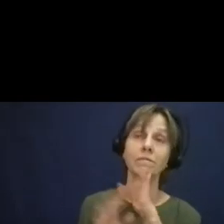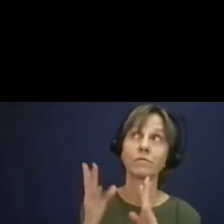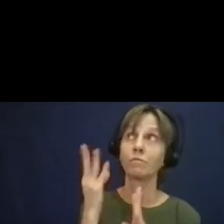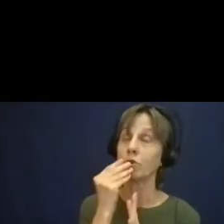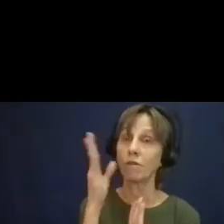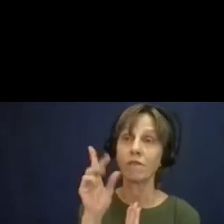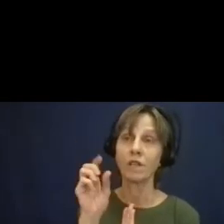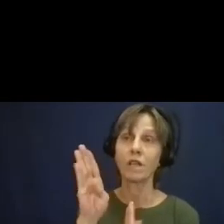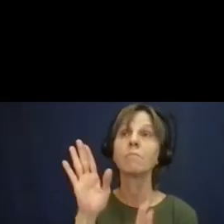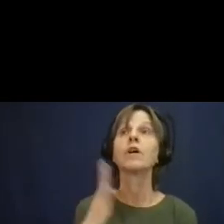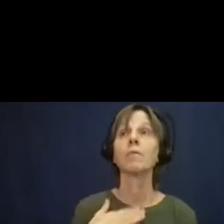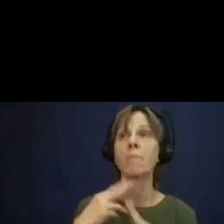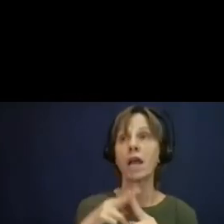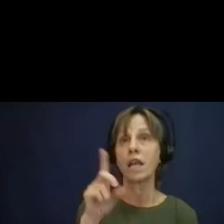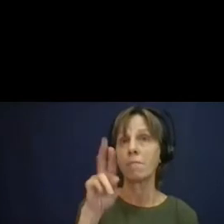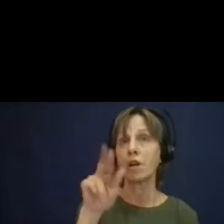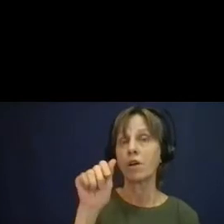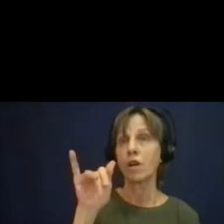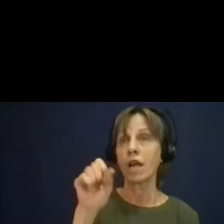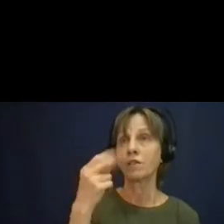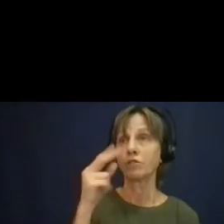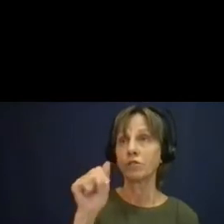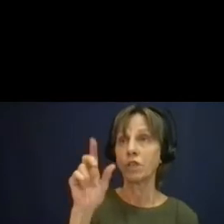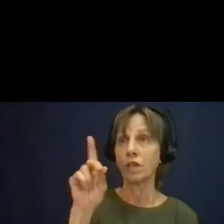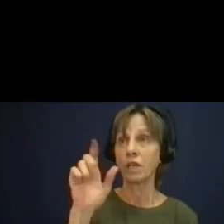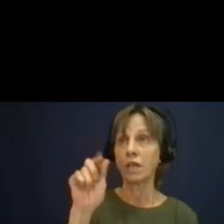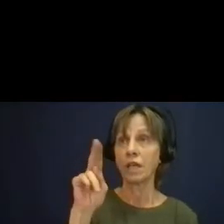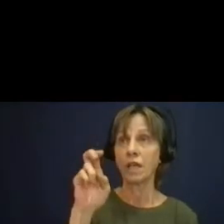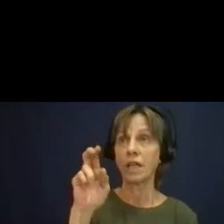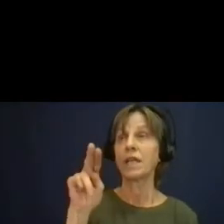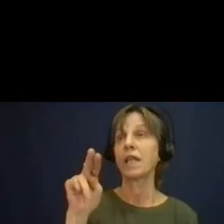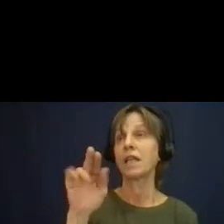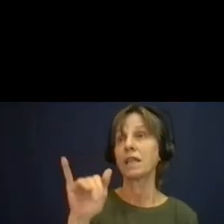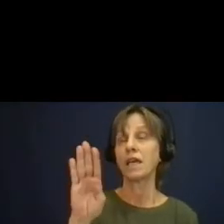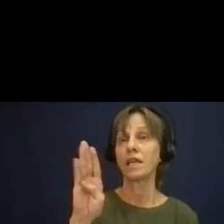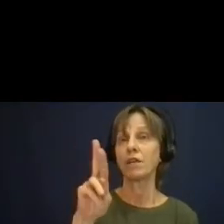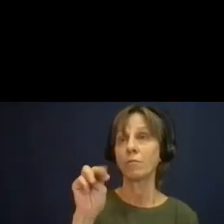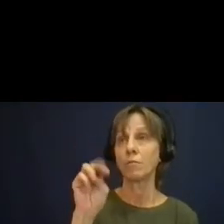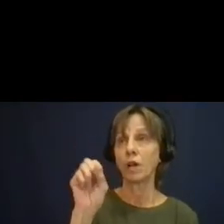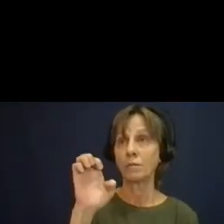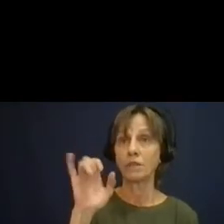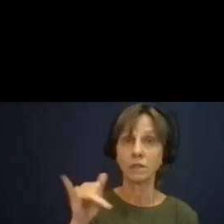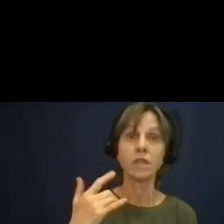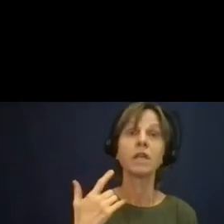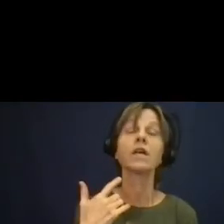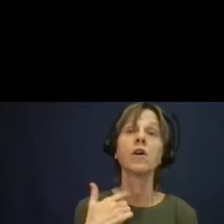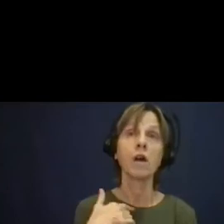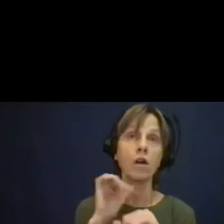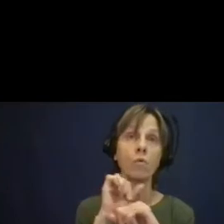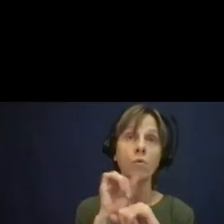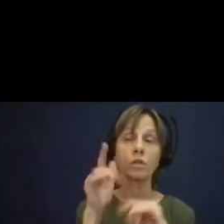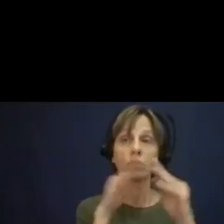my name is Dr. Ayesha Delany-Brumsey. I direct the Behavioral Health Division at the Council of State Governments Justice Center. We are a national